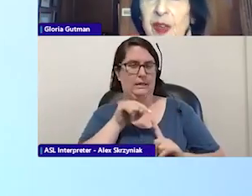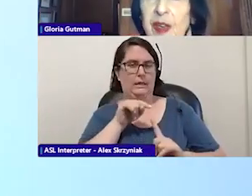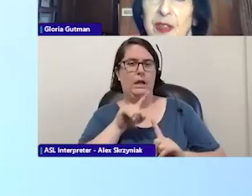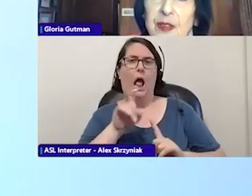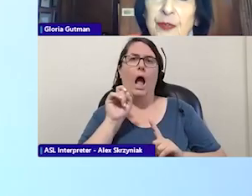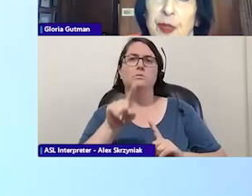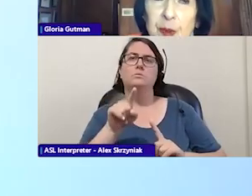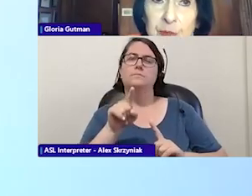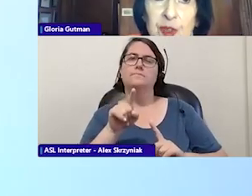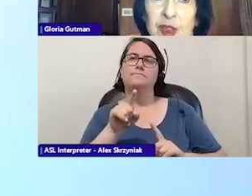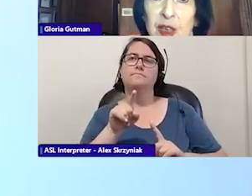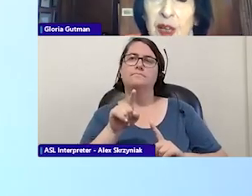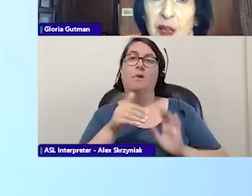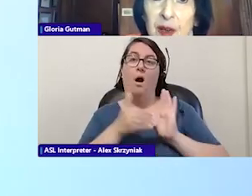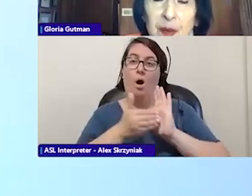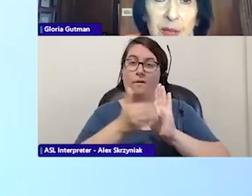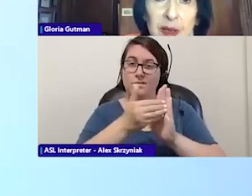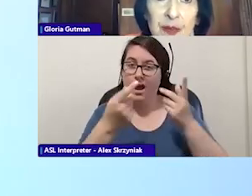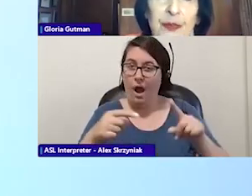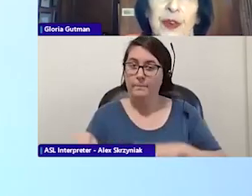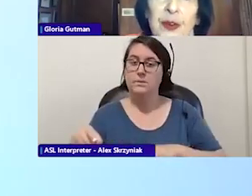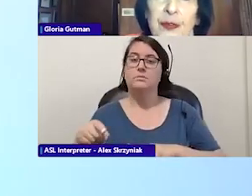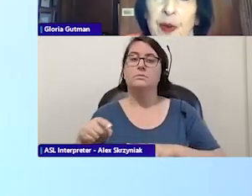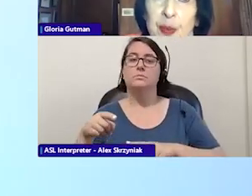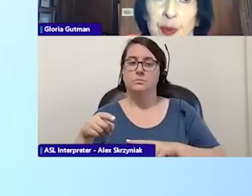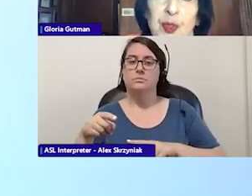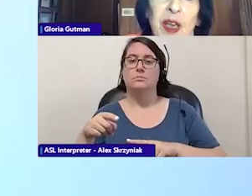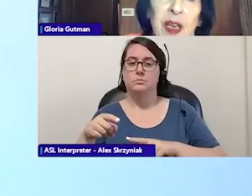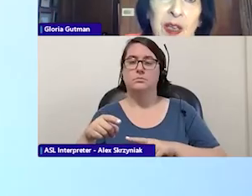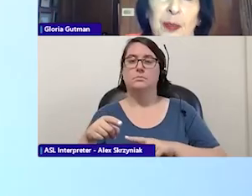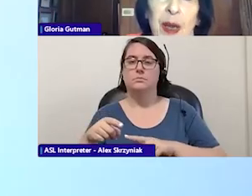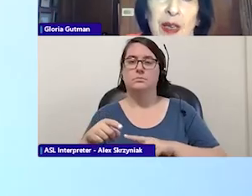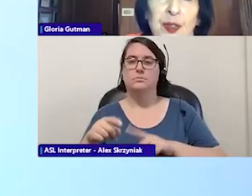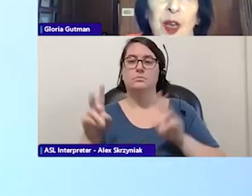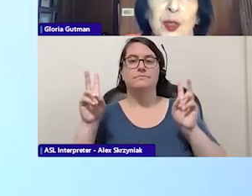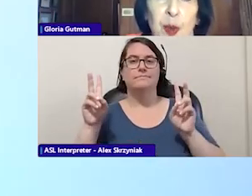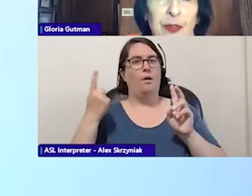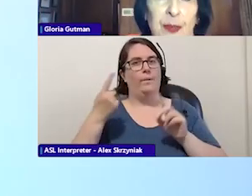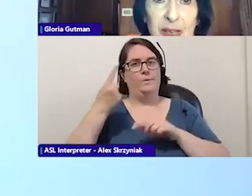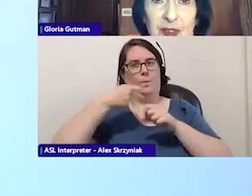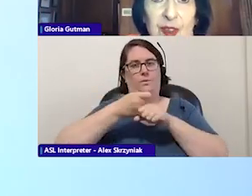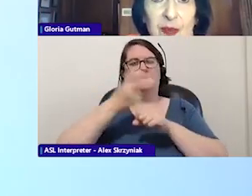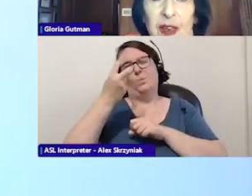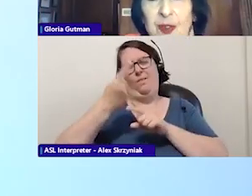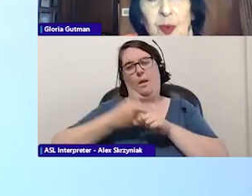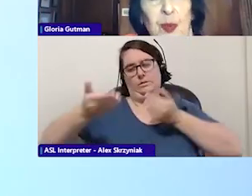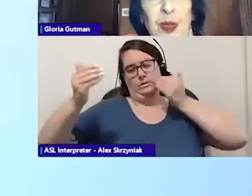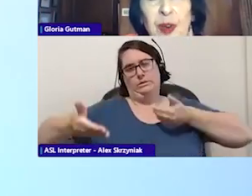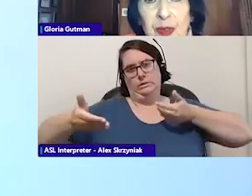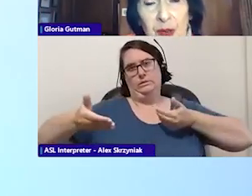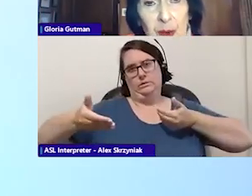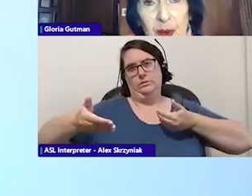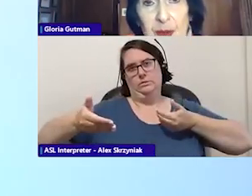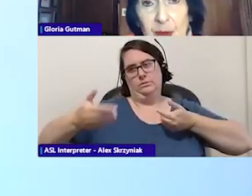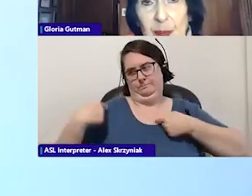about the frequency of abuse in the past 12 months. So we